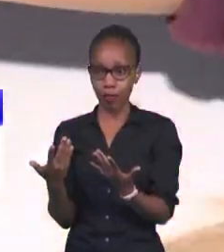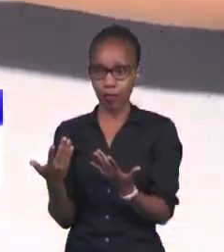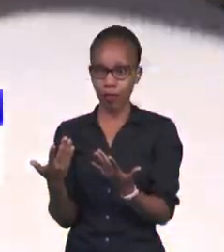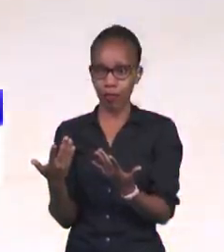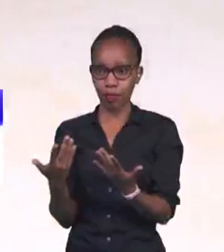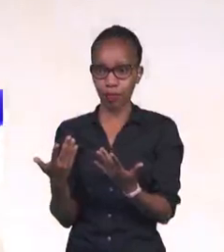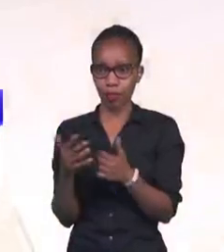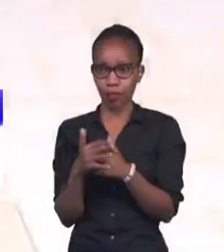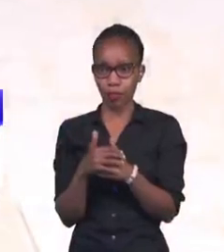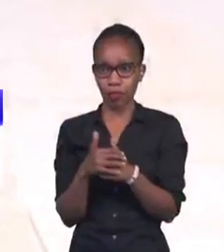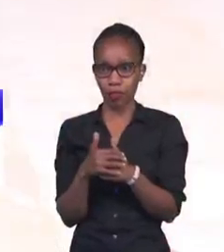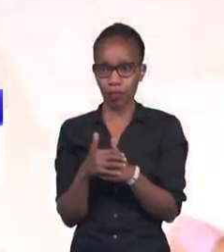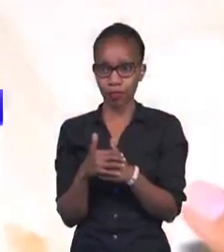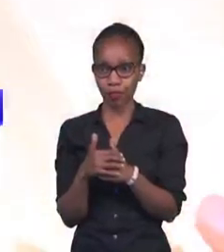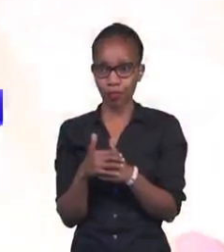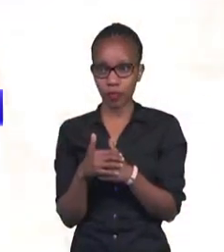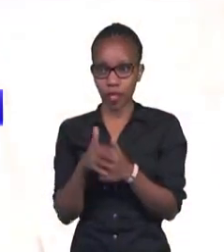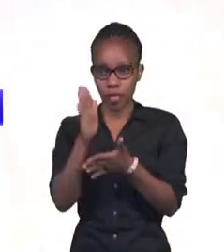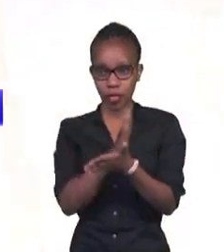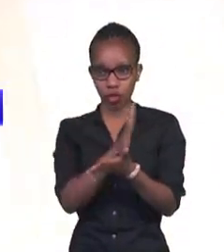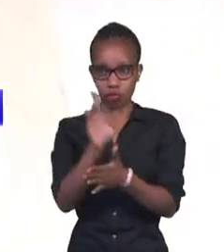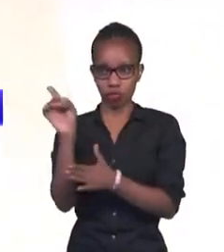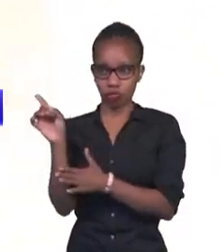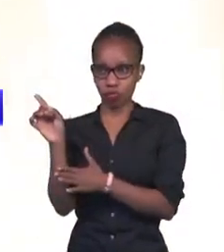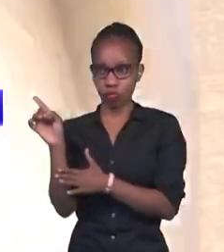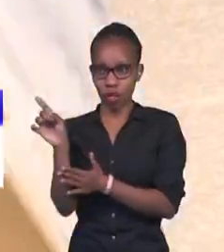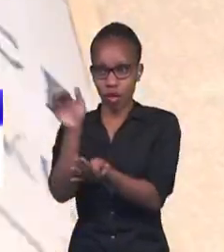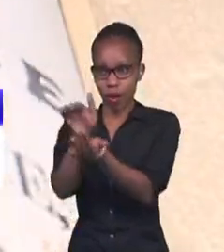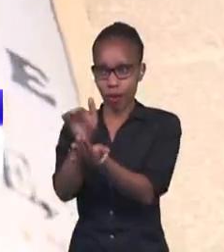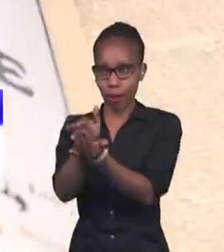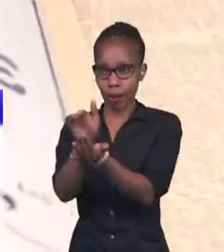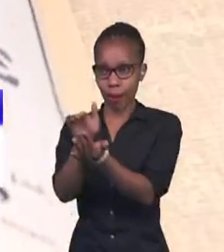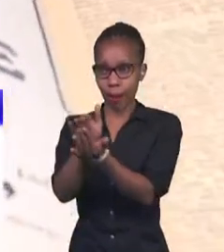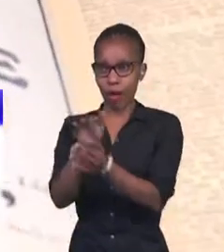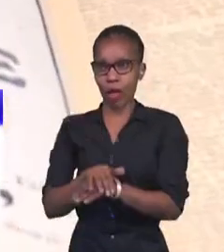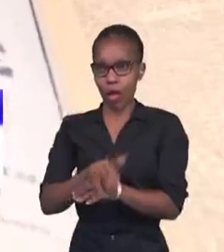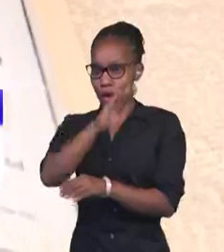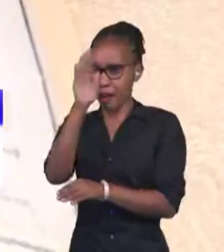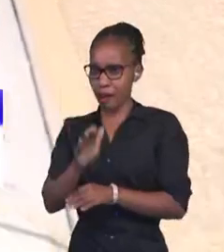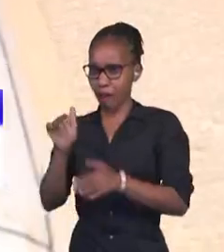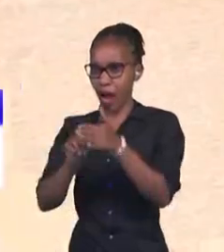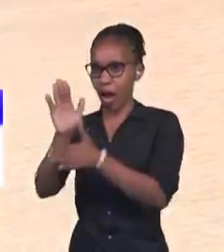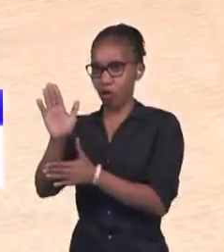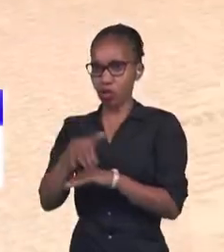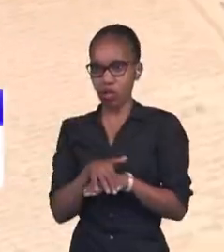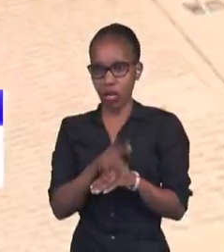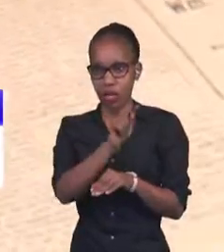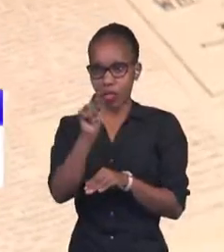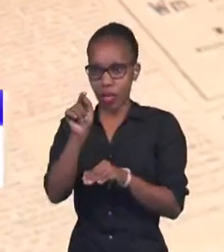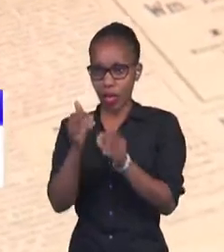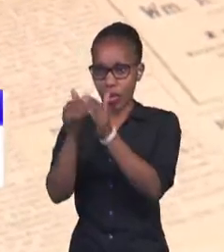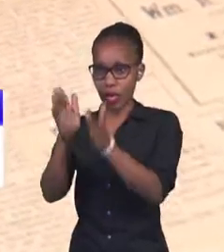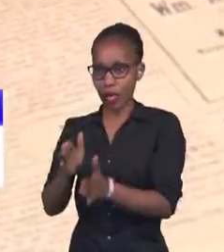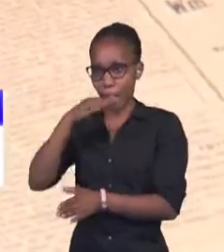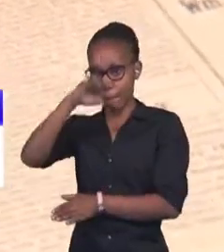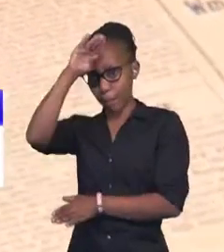It's the reference section because it's an archive that should never leave the library. The Leader of British East Africa. See